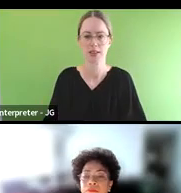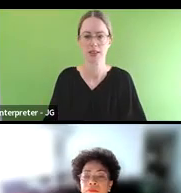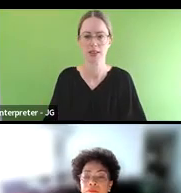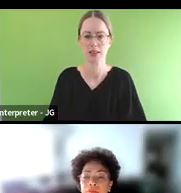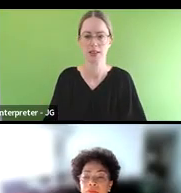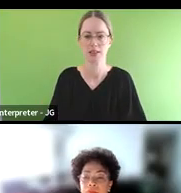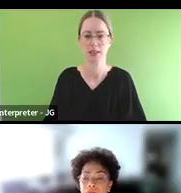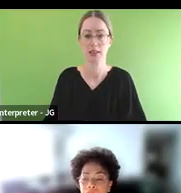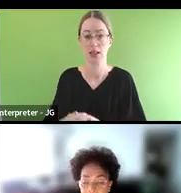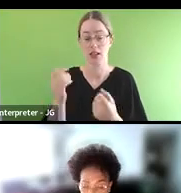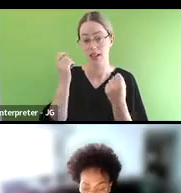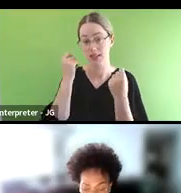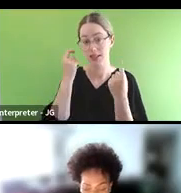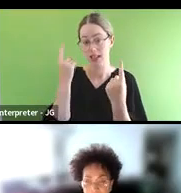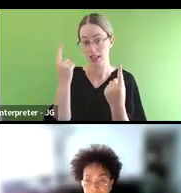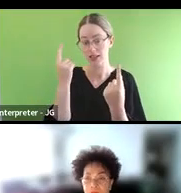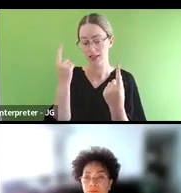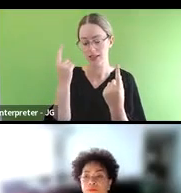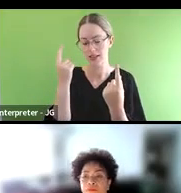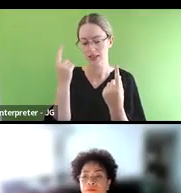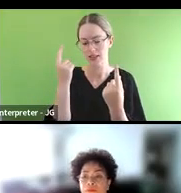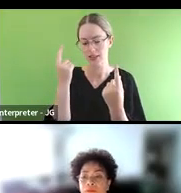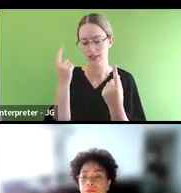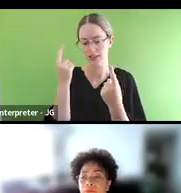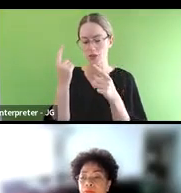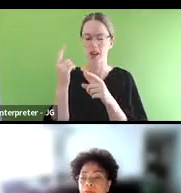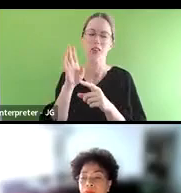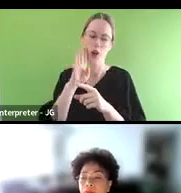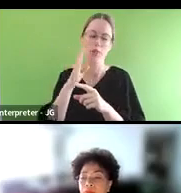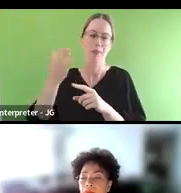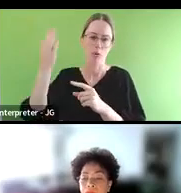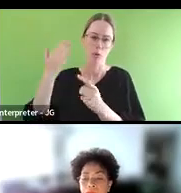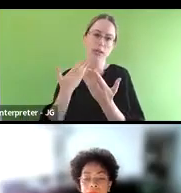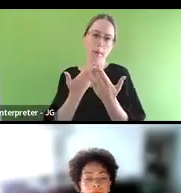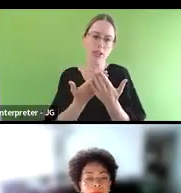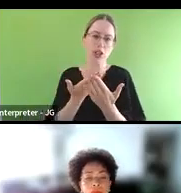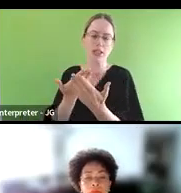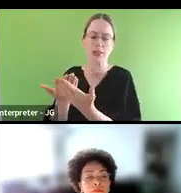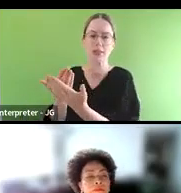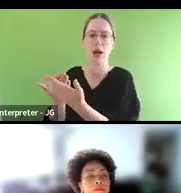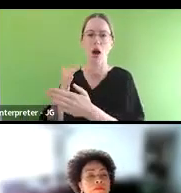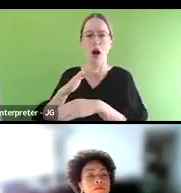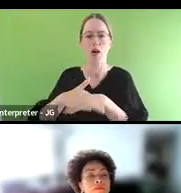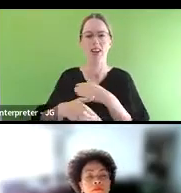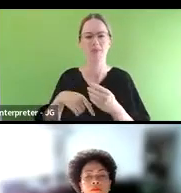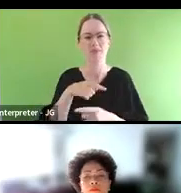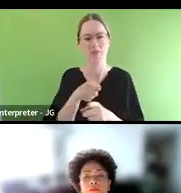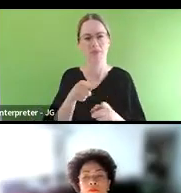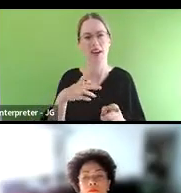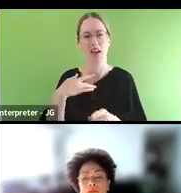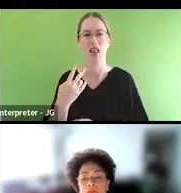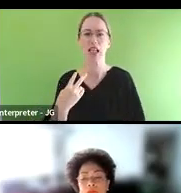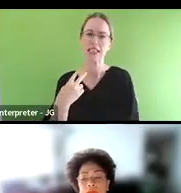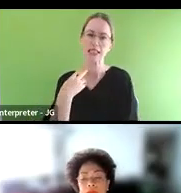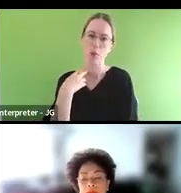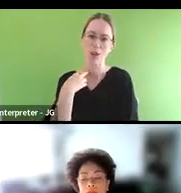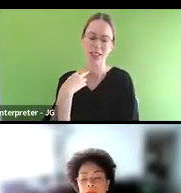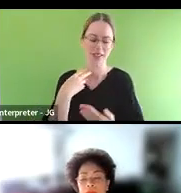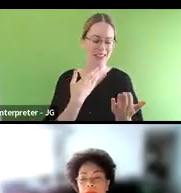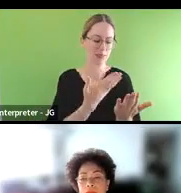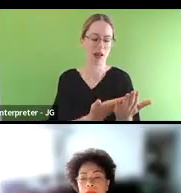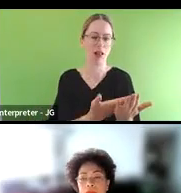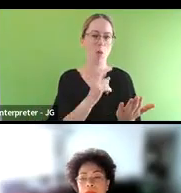Understand, because we've heard it many times in submissions around the disappointment of this bill to